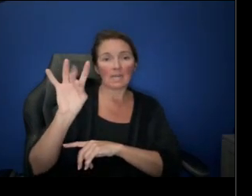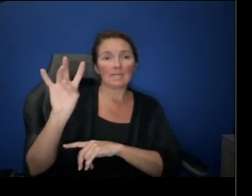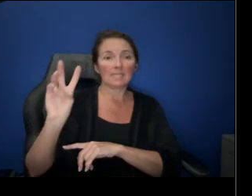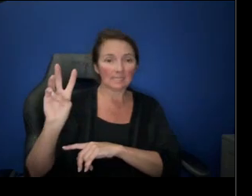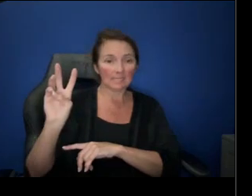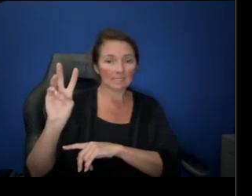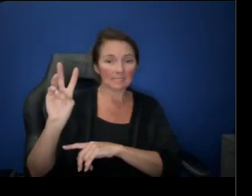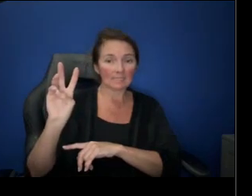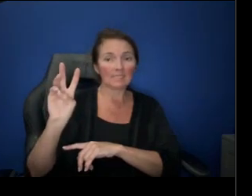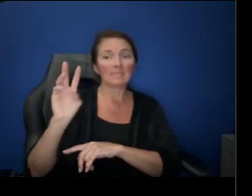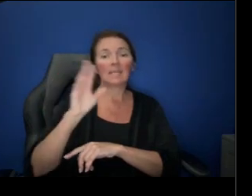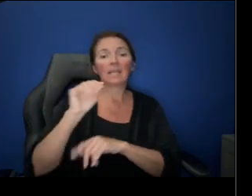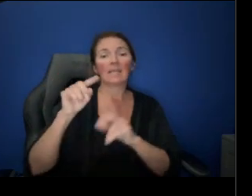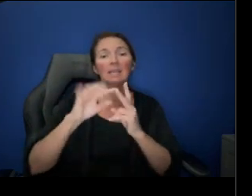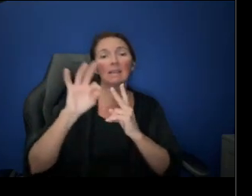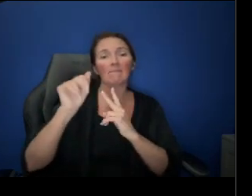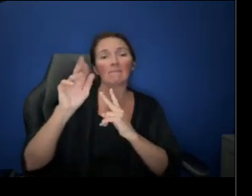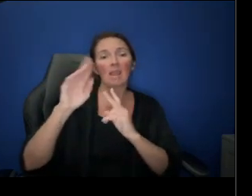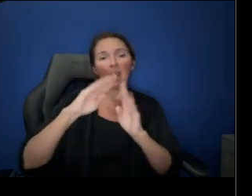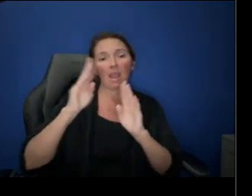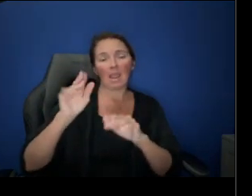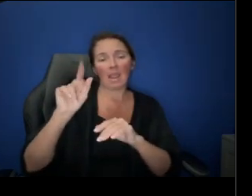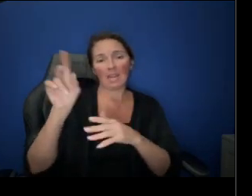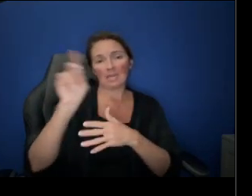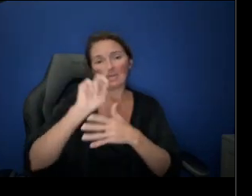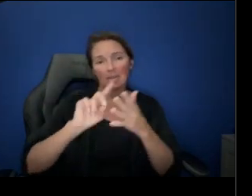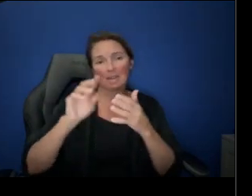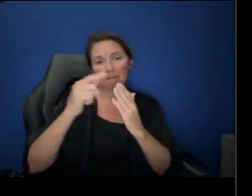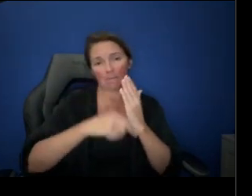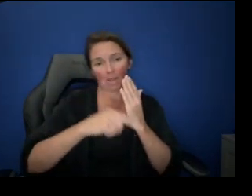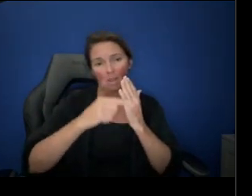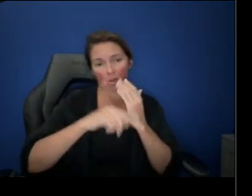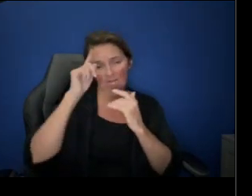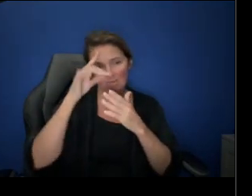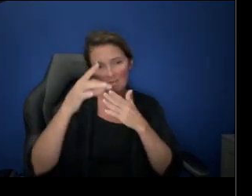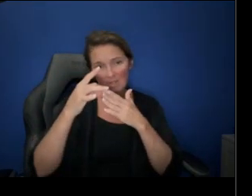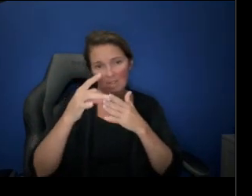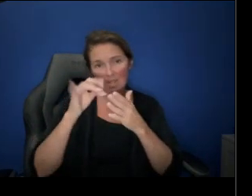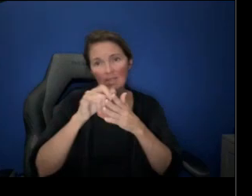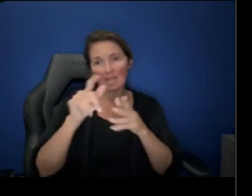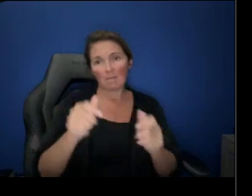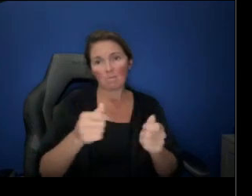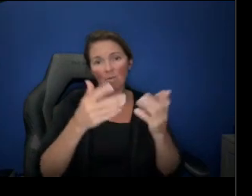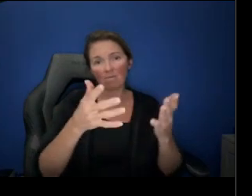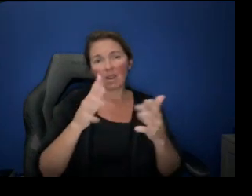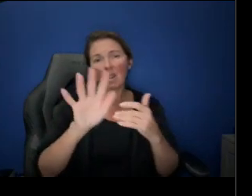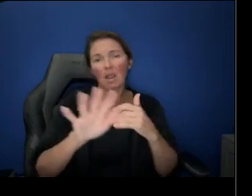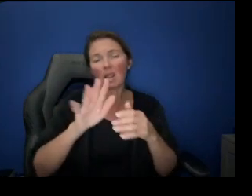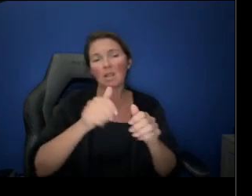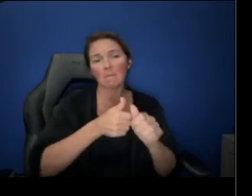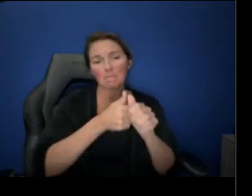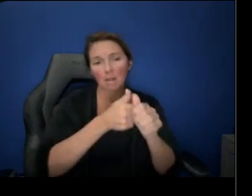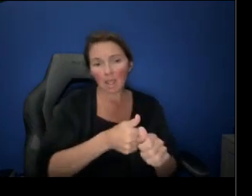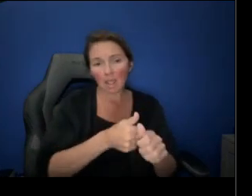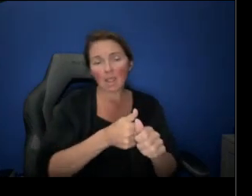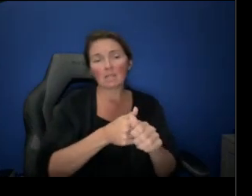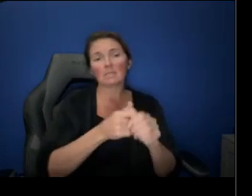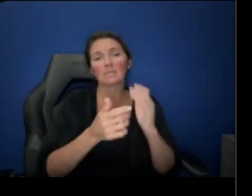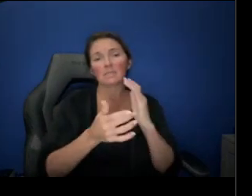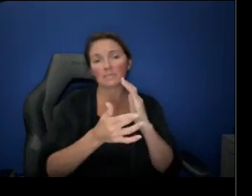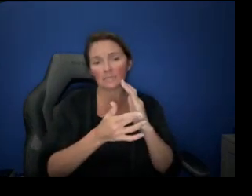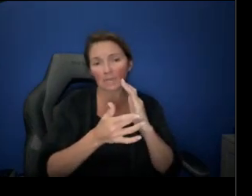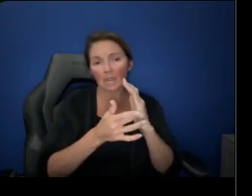1986, and the Fair Housing Act Design Manual for the guidance that it provides about compliance with the